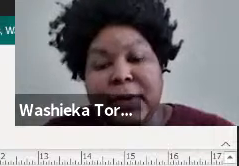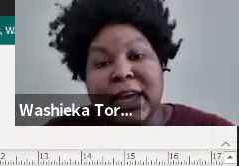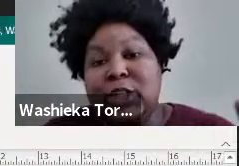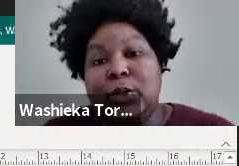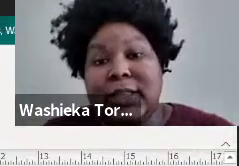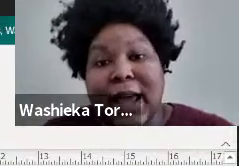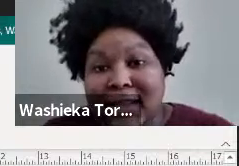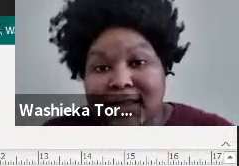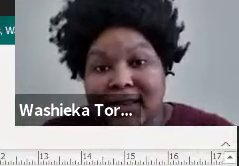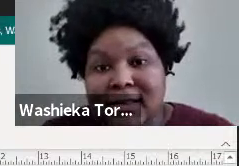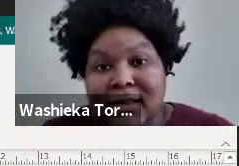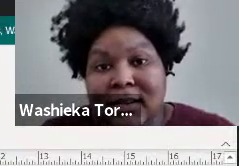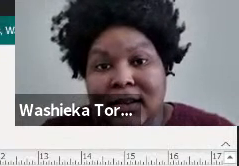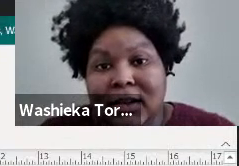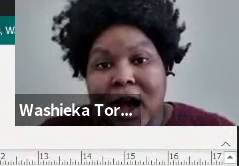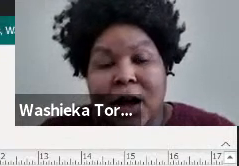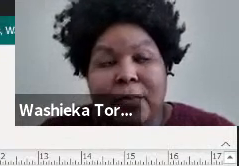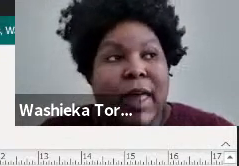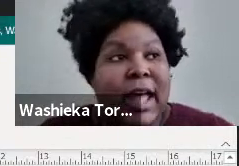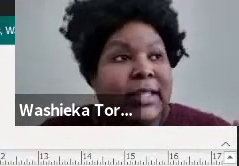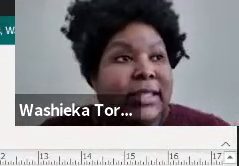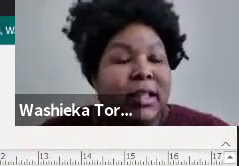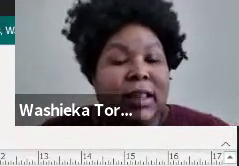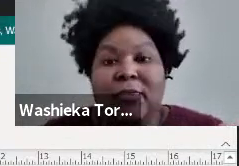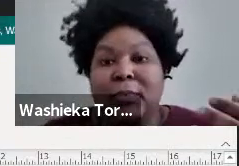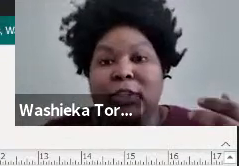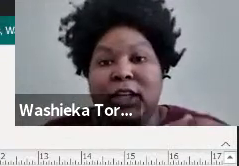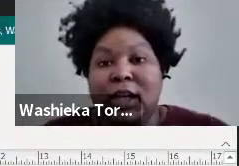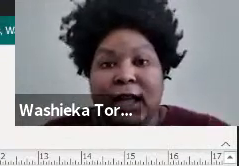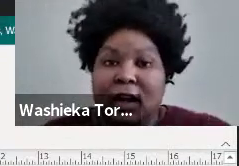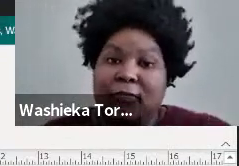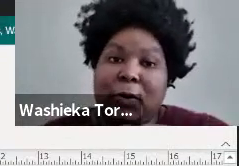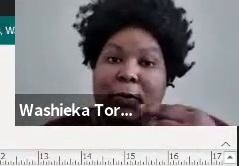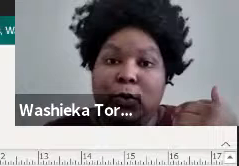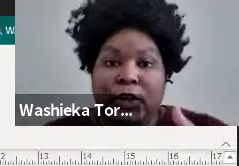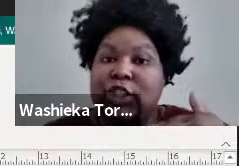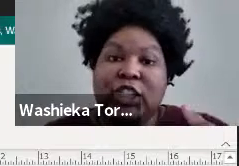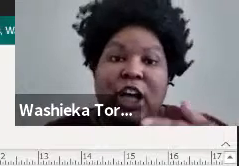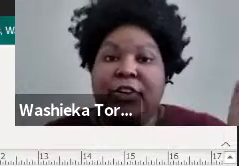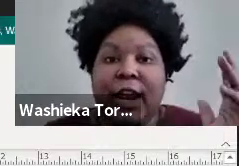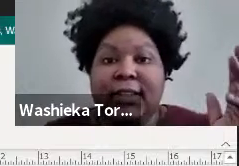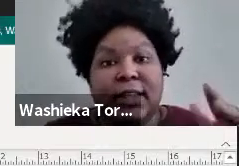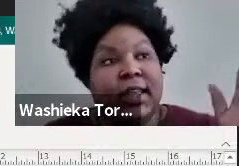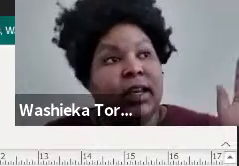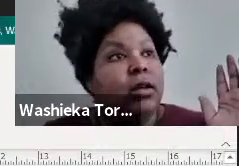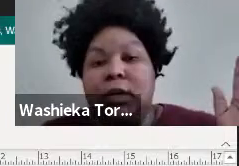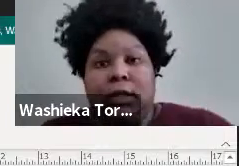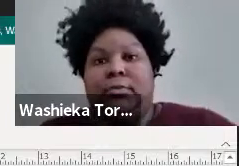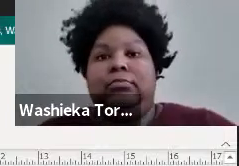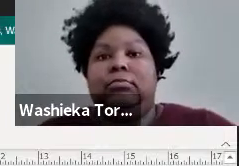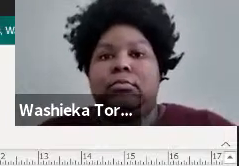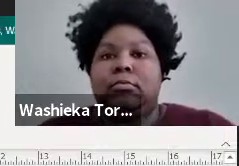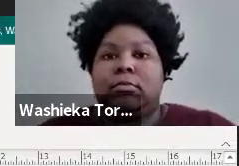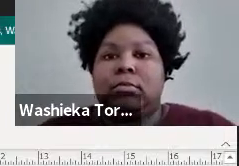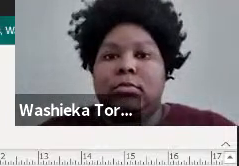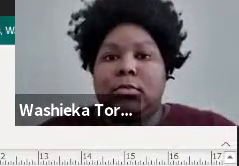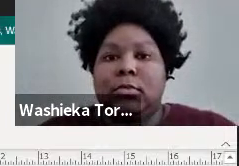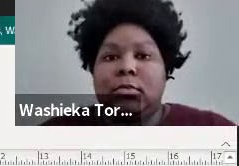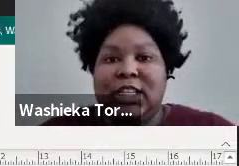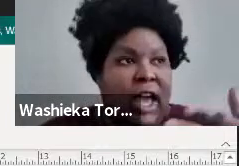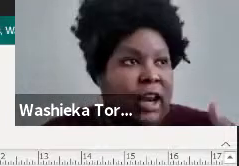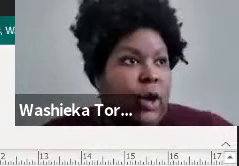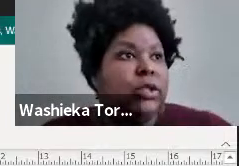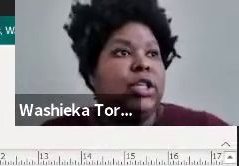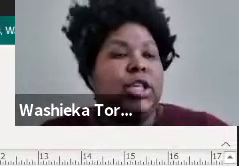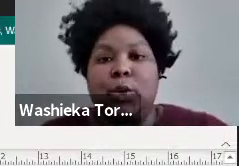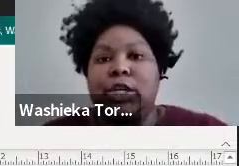big issue is nets. Nets, a lot of people who fish just cut their nets, and then